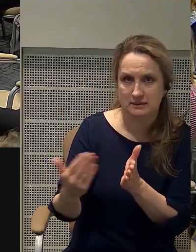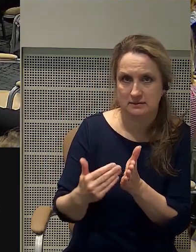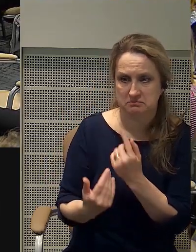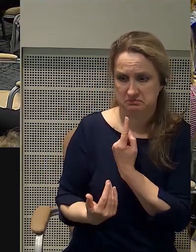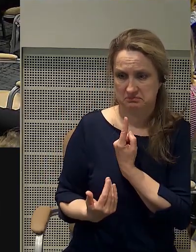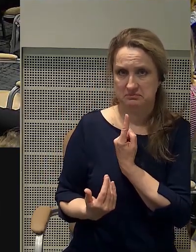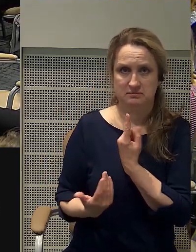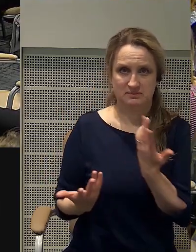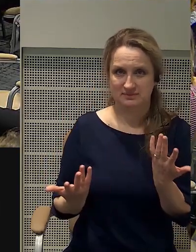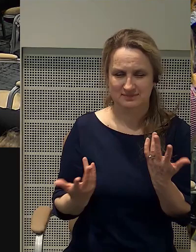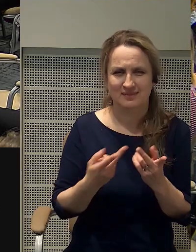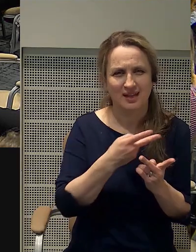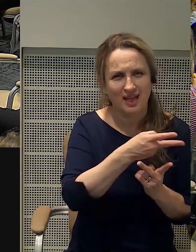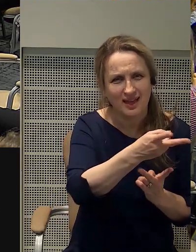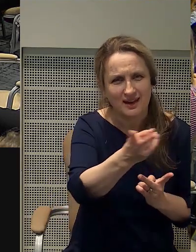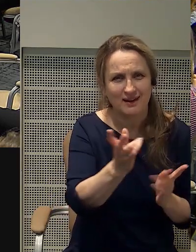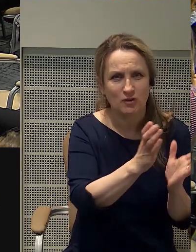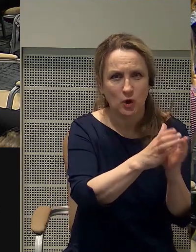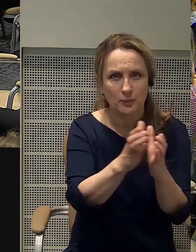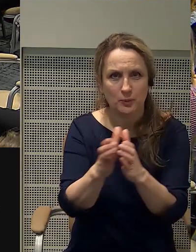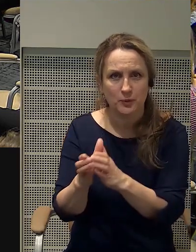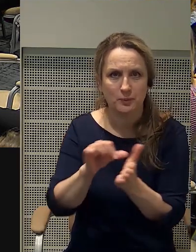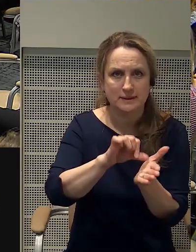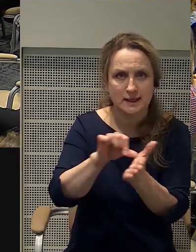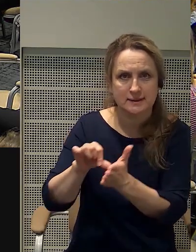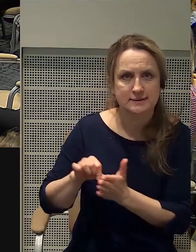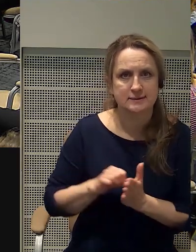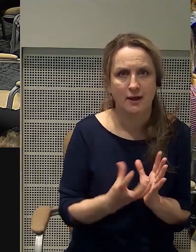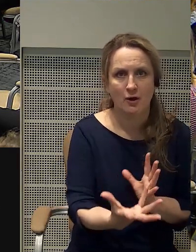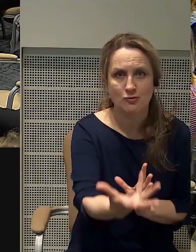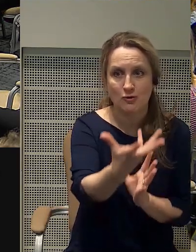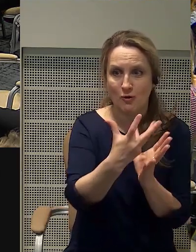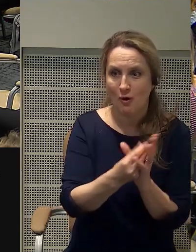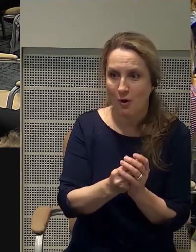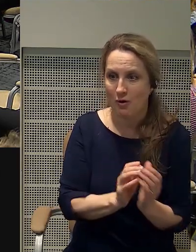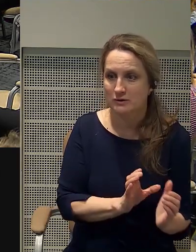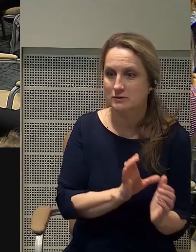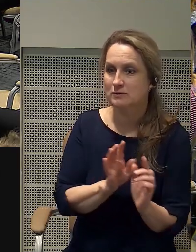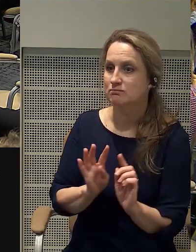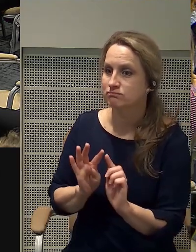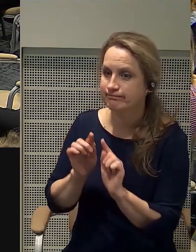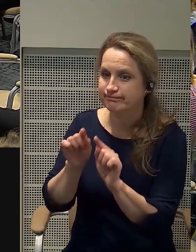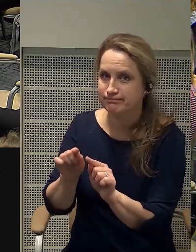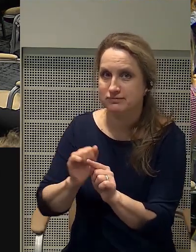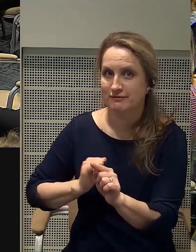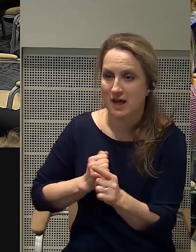to speak with the pharmaceutical companies about the possibility to bring treatments.